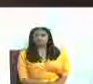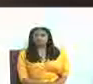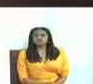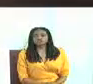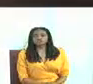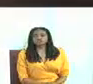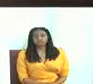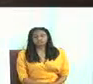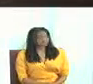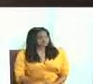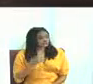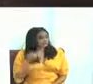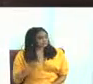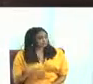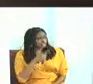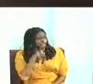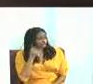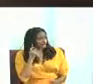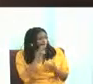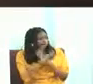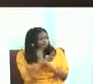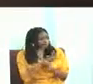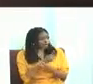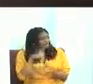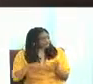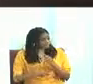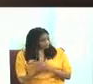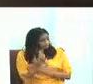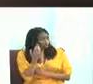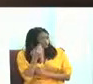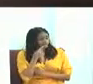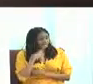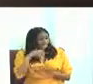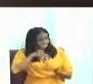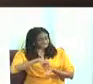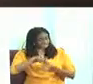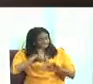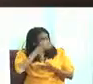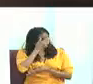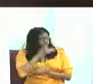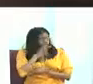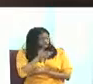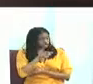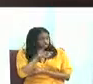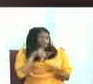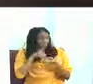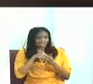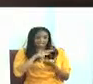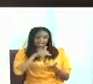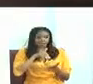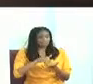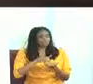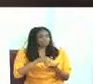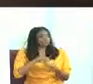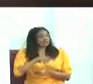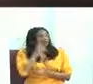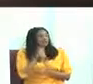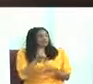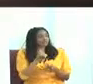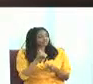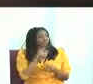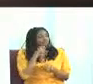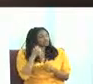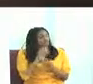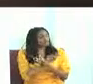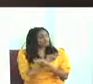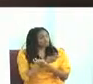And as a dry bone this morning, I stand before you in the midst of other dry bones to let you